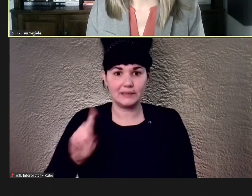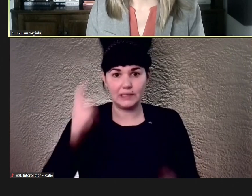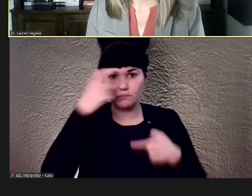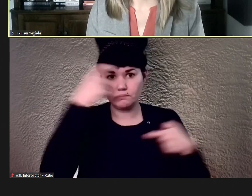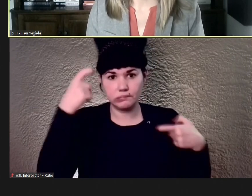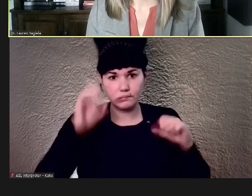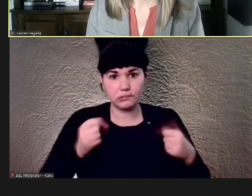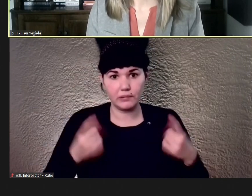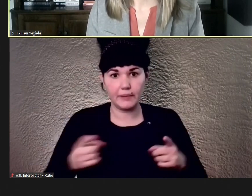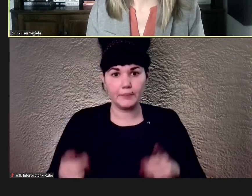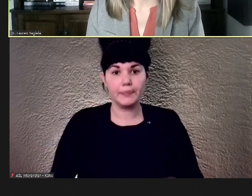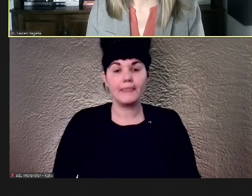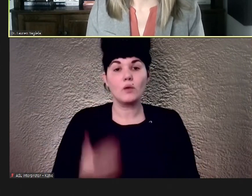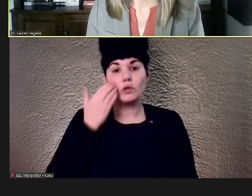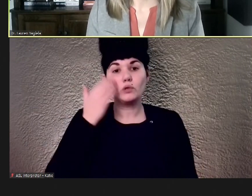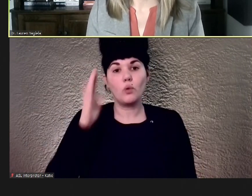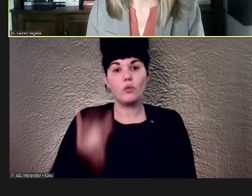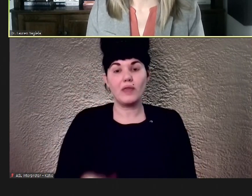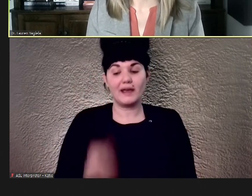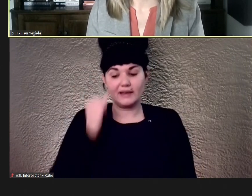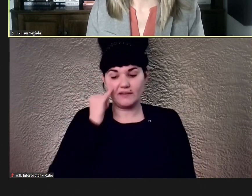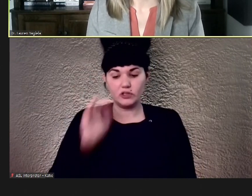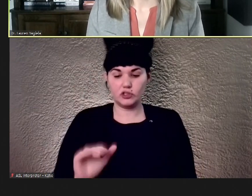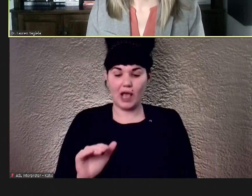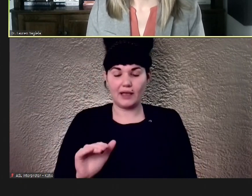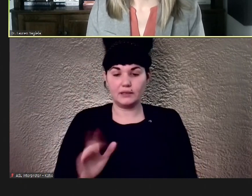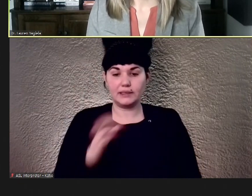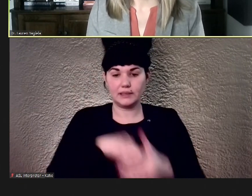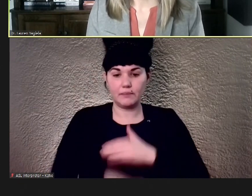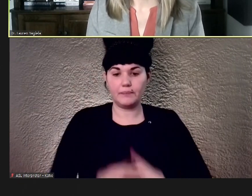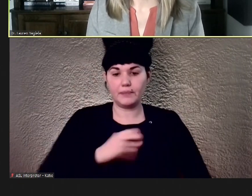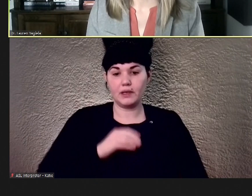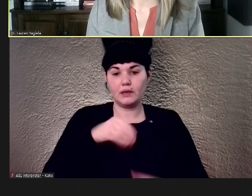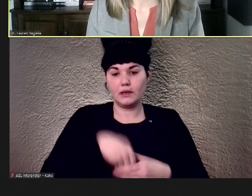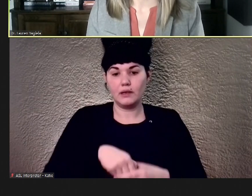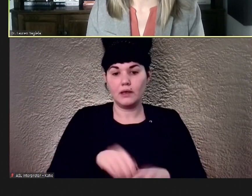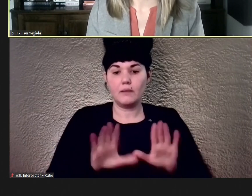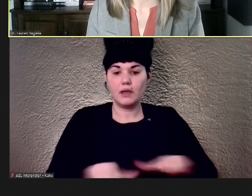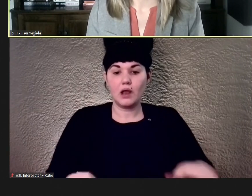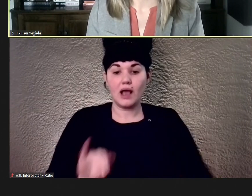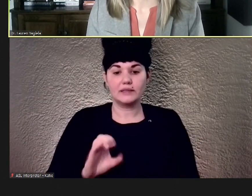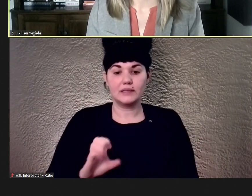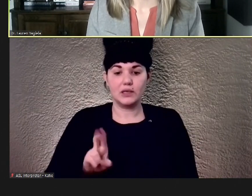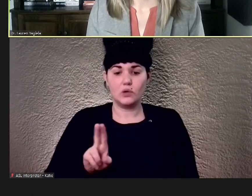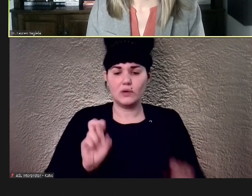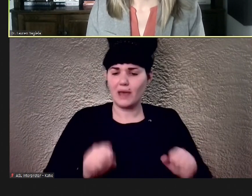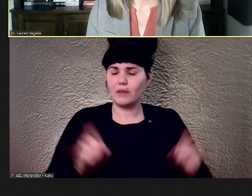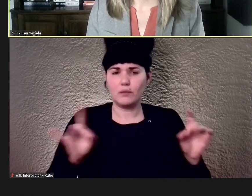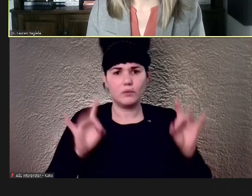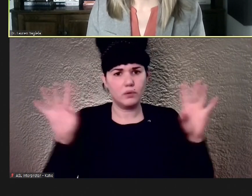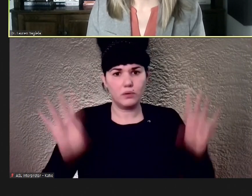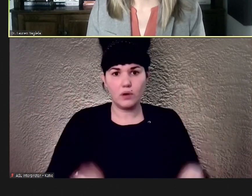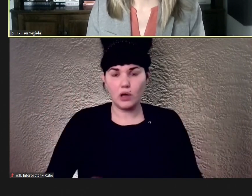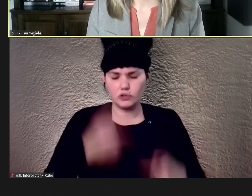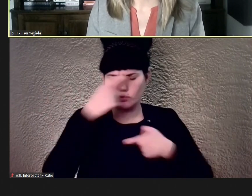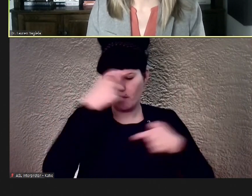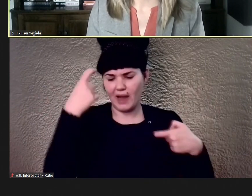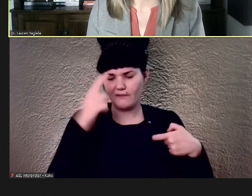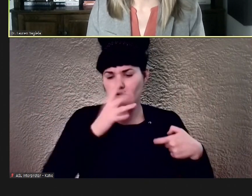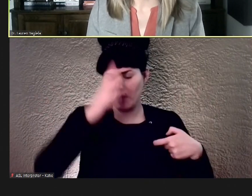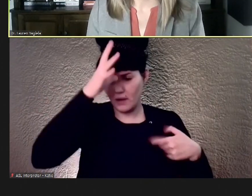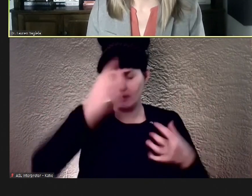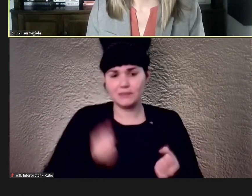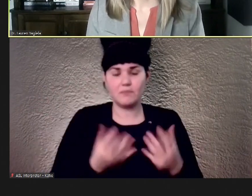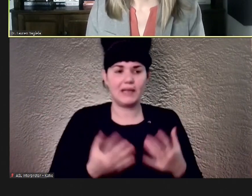that having a child admitted to the pediatric ICU can be very stressful and traumatic for parents. Many parents fear their child